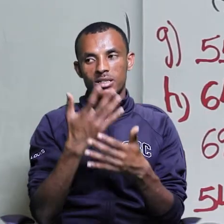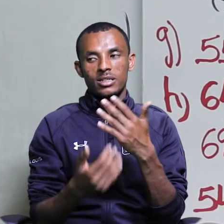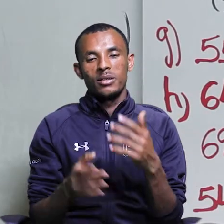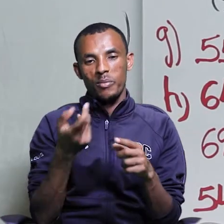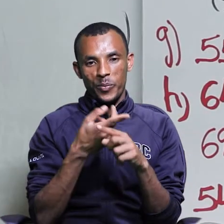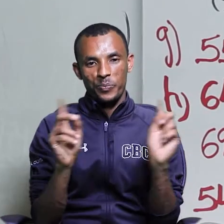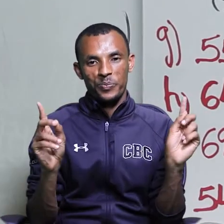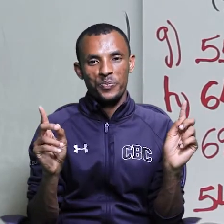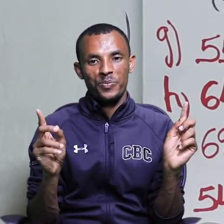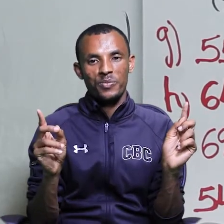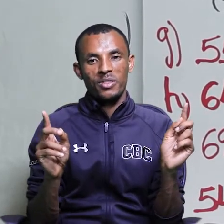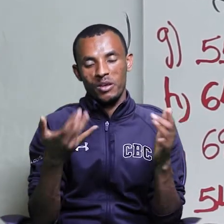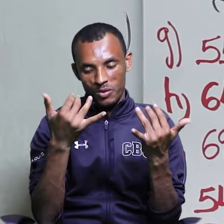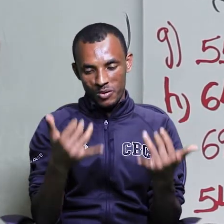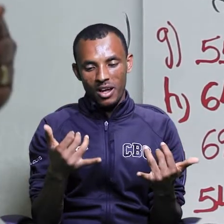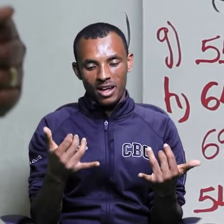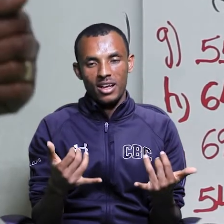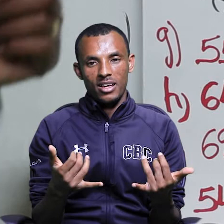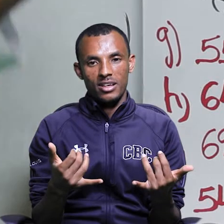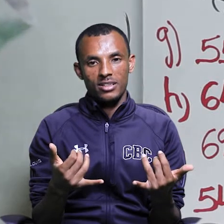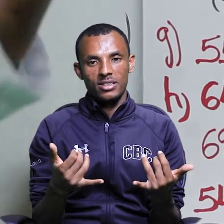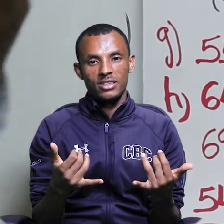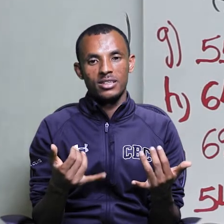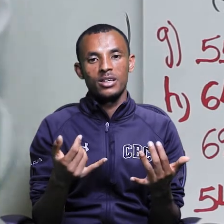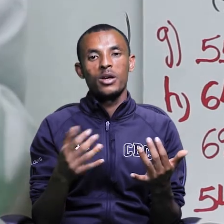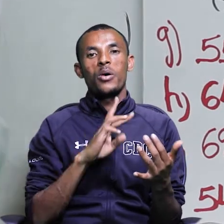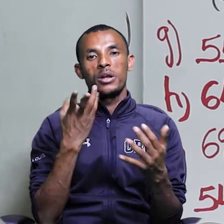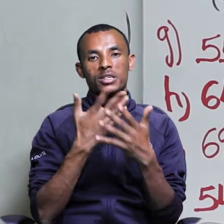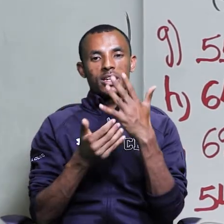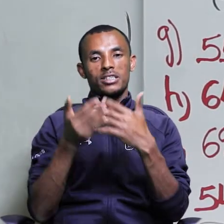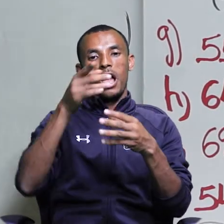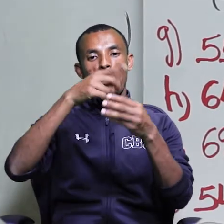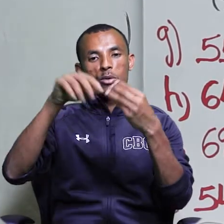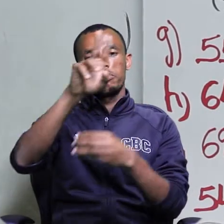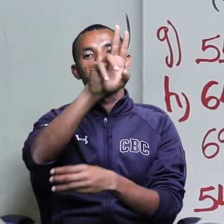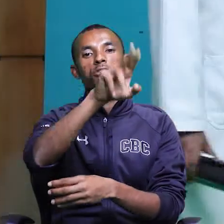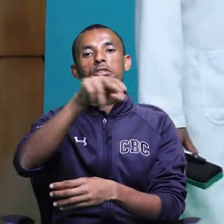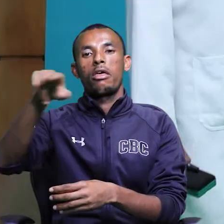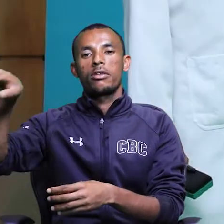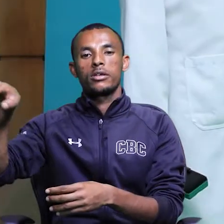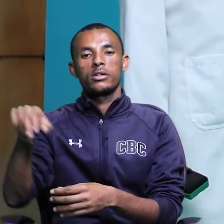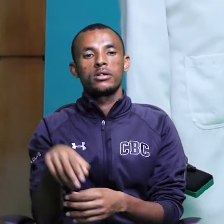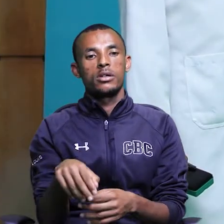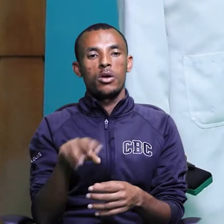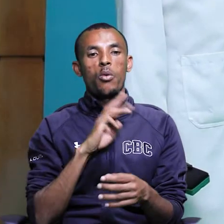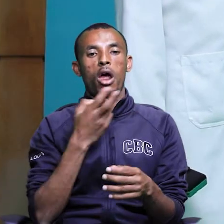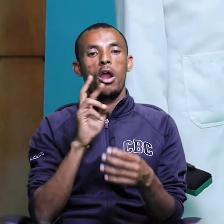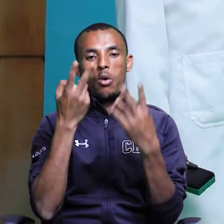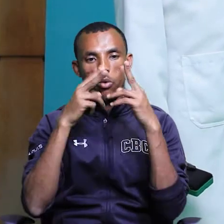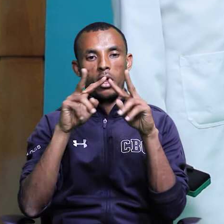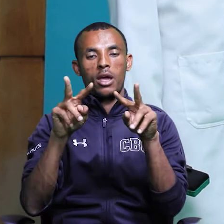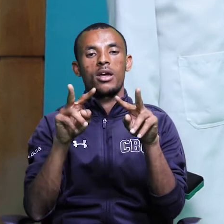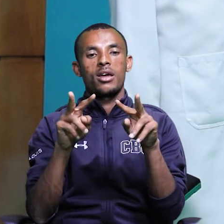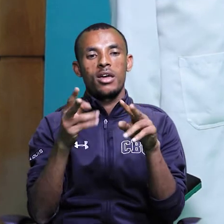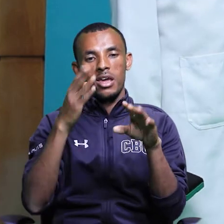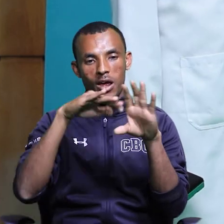But today, well, since we have discussed about statistics, we are looking statistics